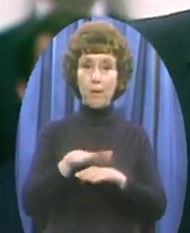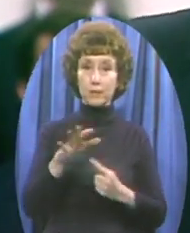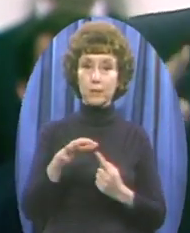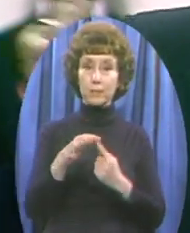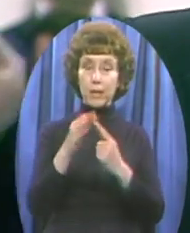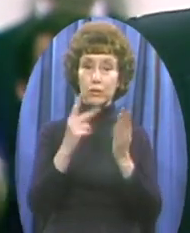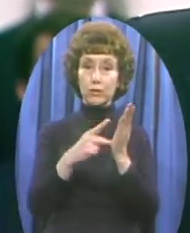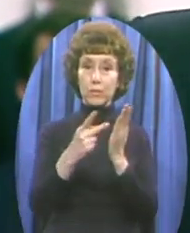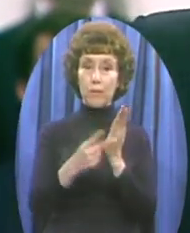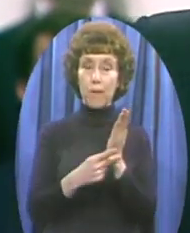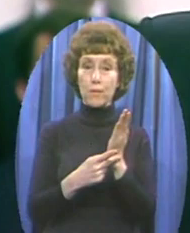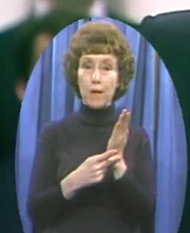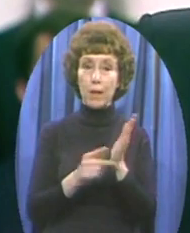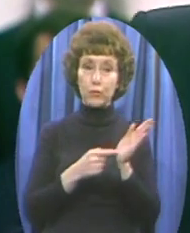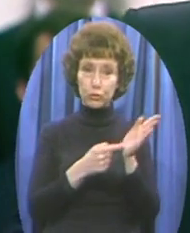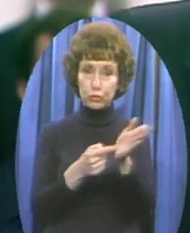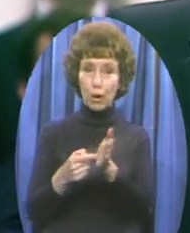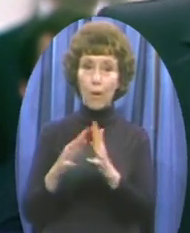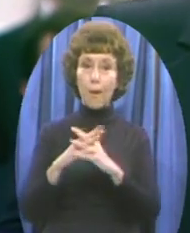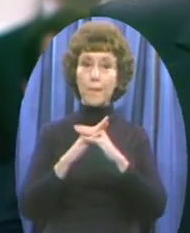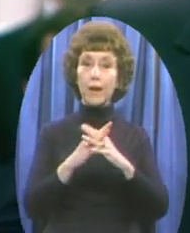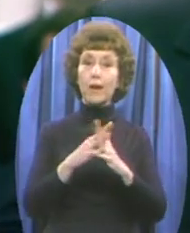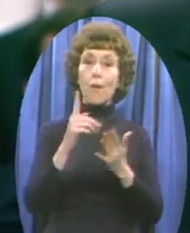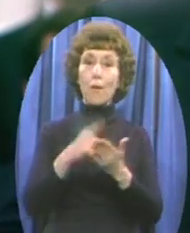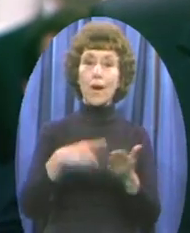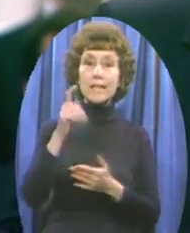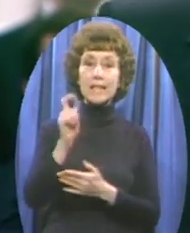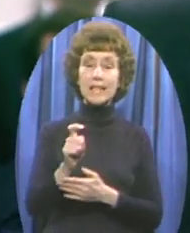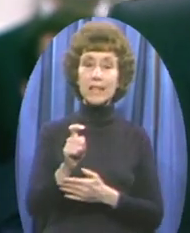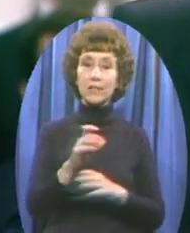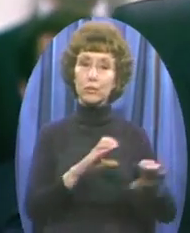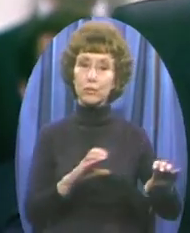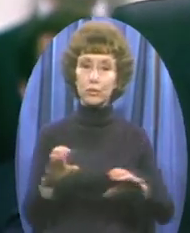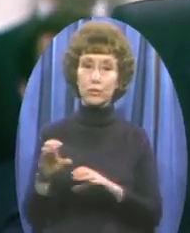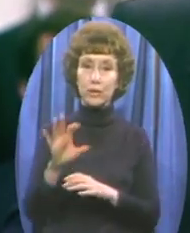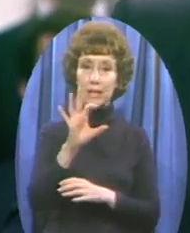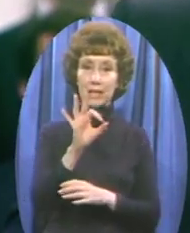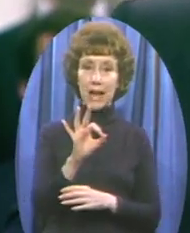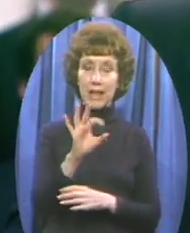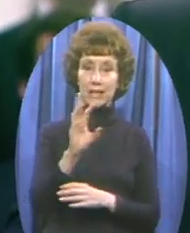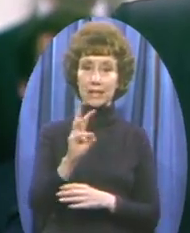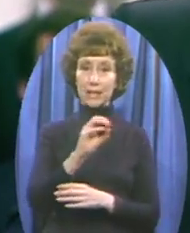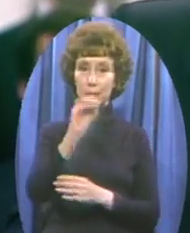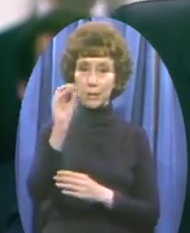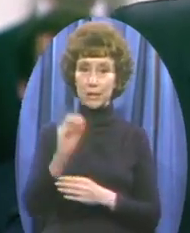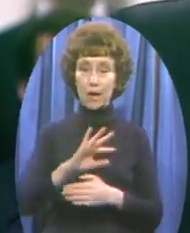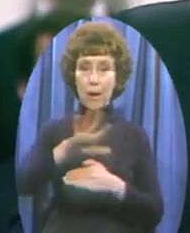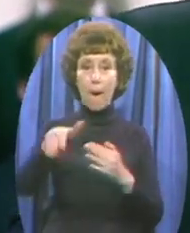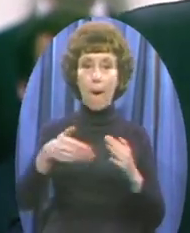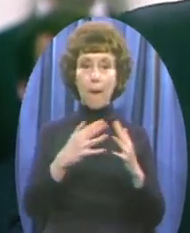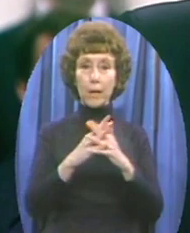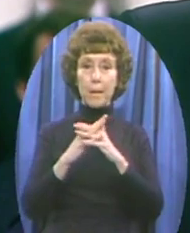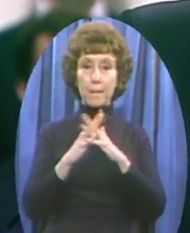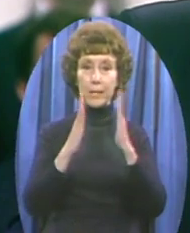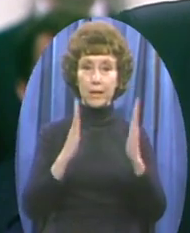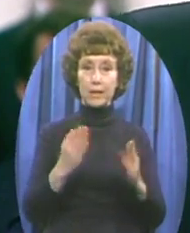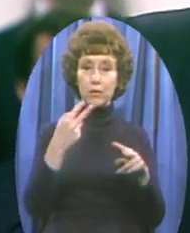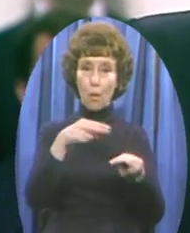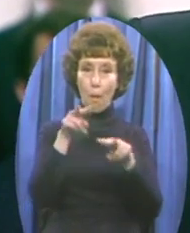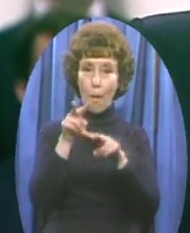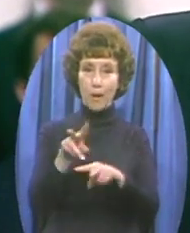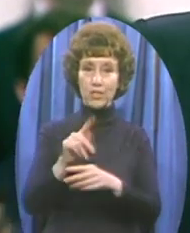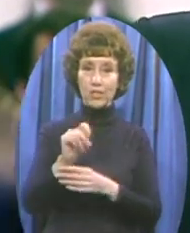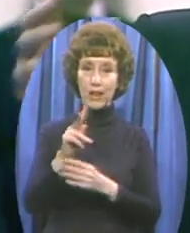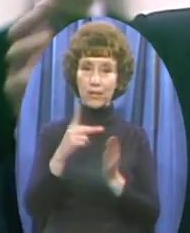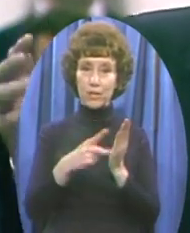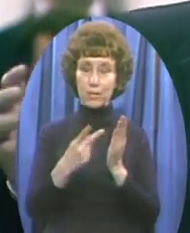must do. I want the whole nation to hear it. 96% of all Americans watch television in prime time. That's why